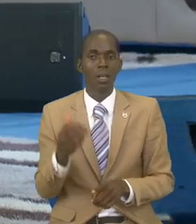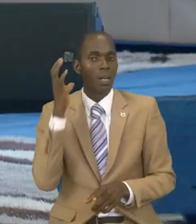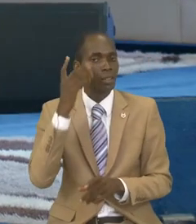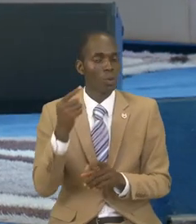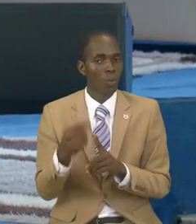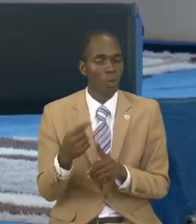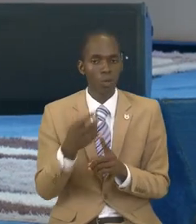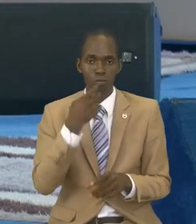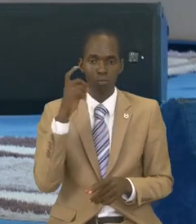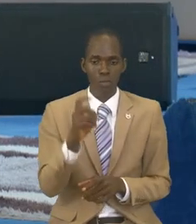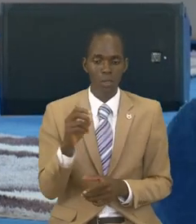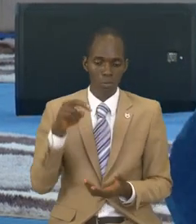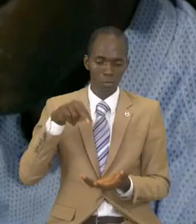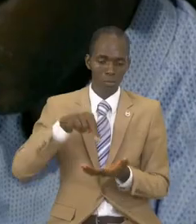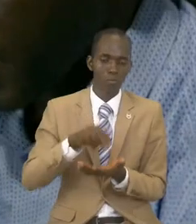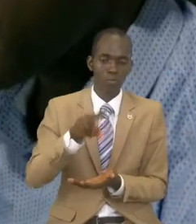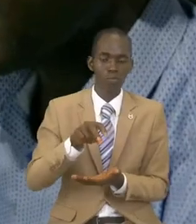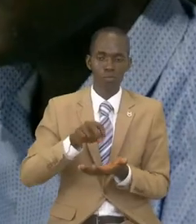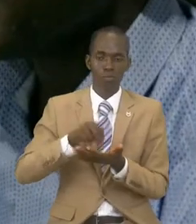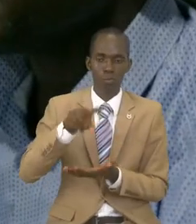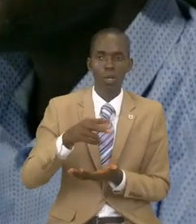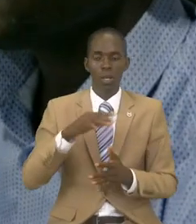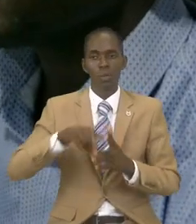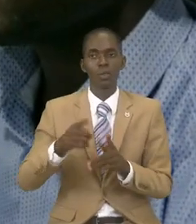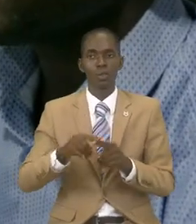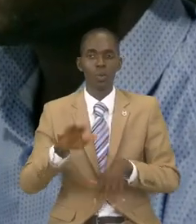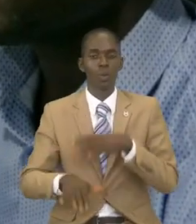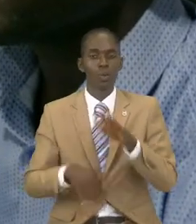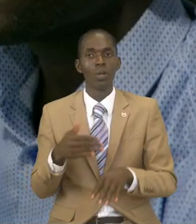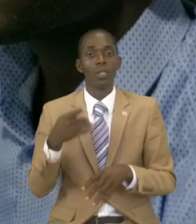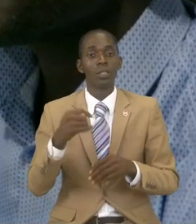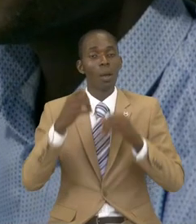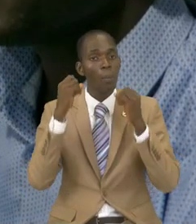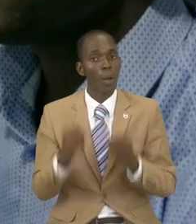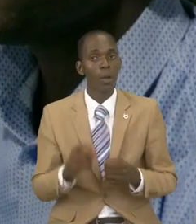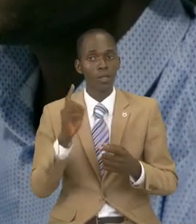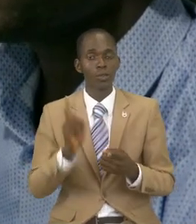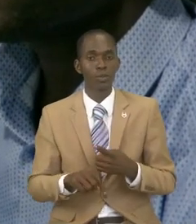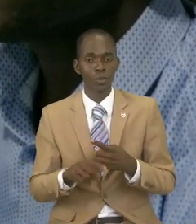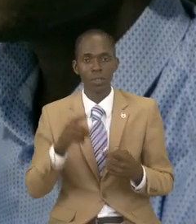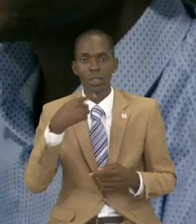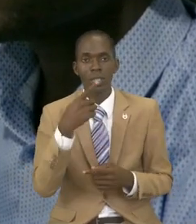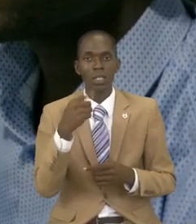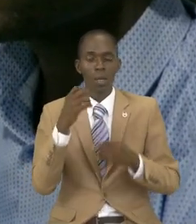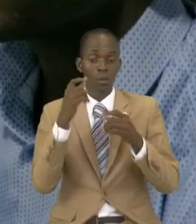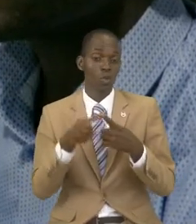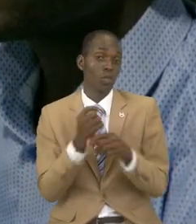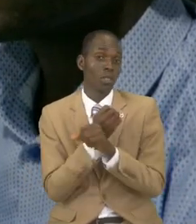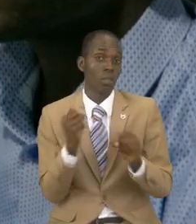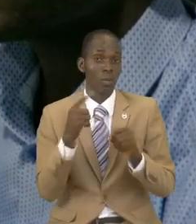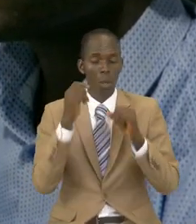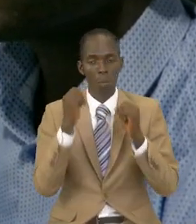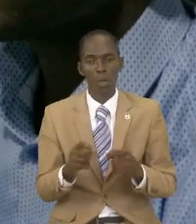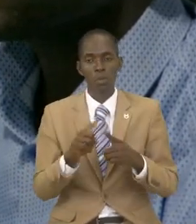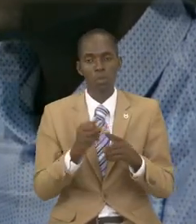walked. Power is coming your way. The power to save, the power to forgive, and the power to